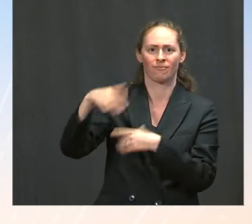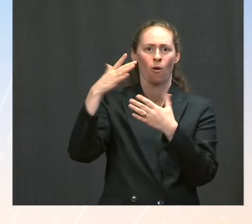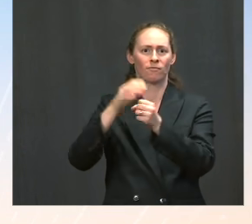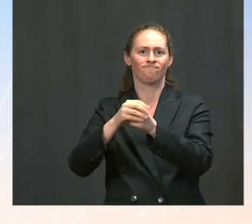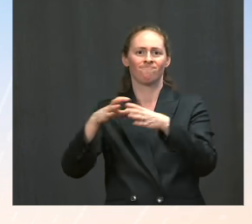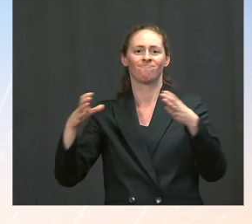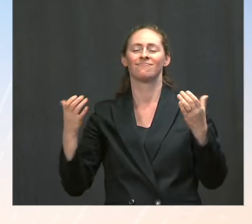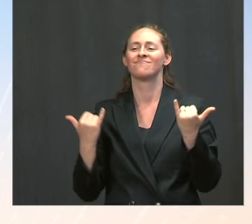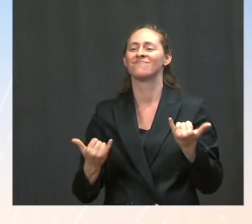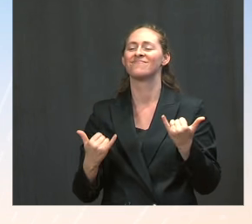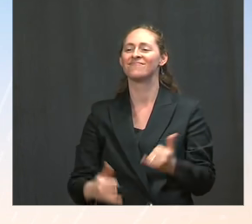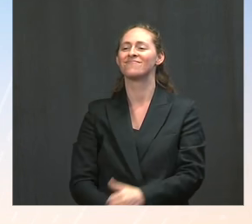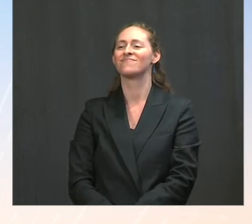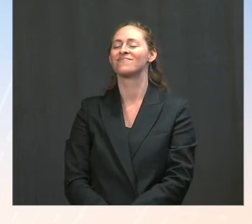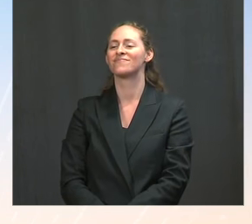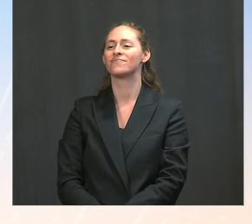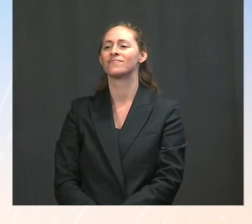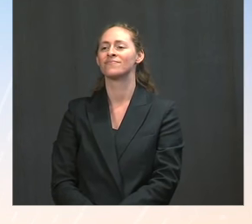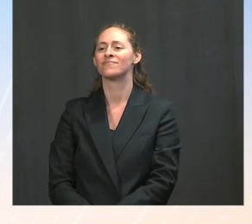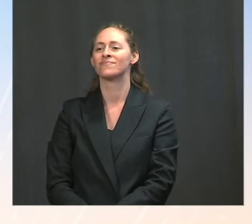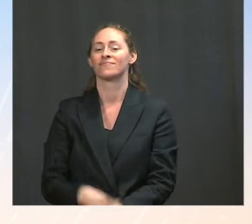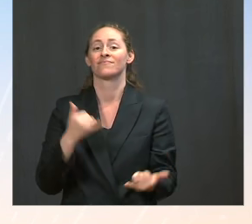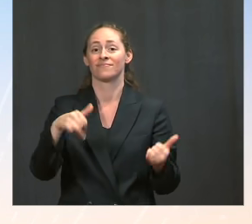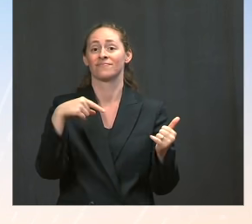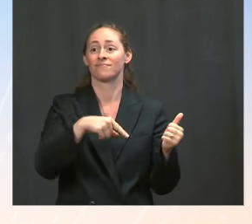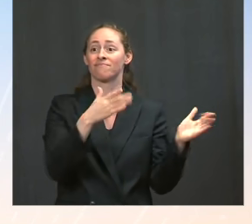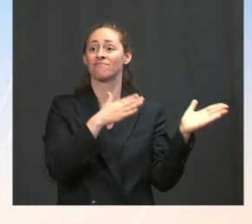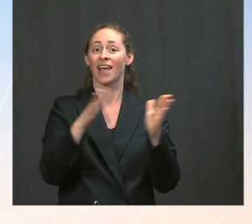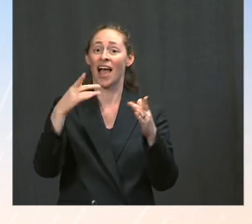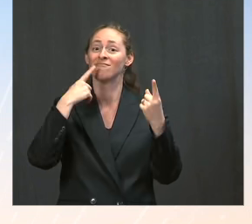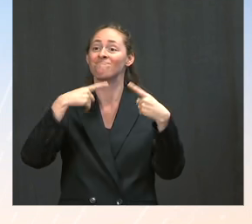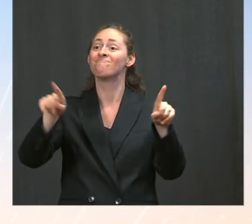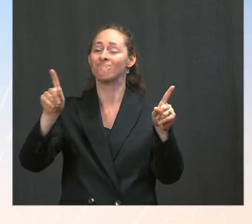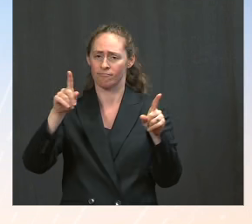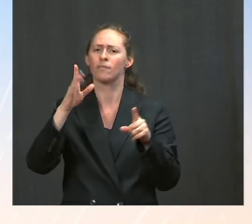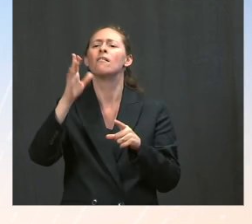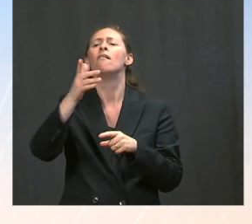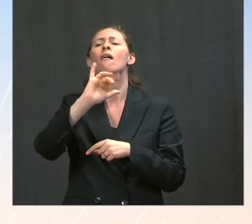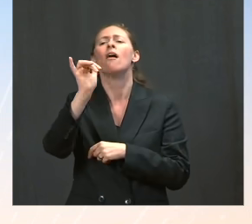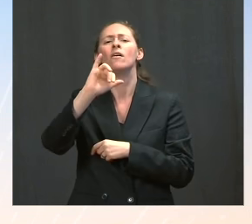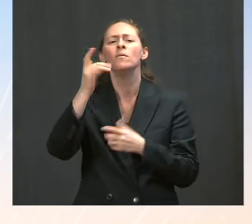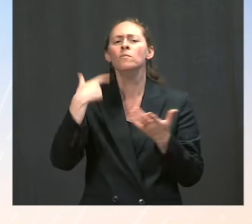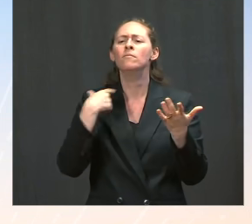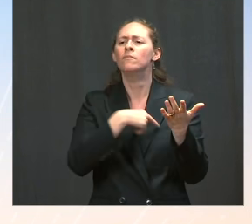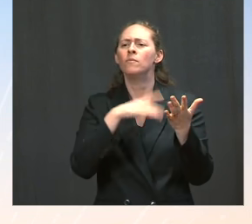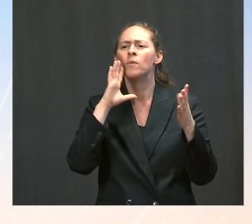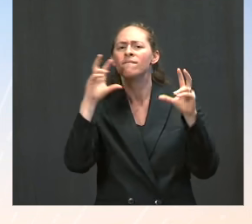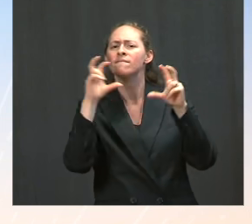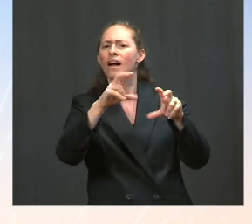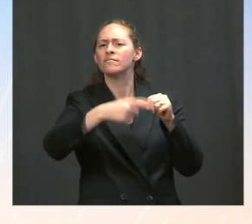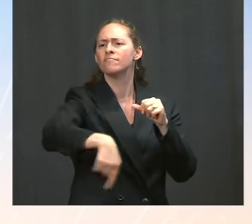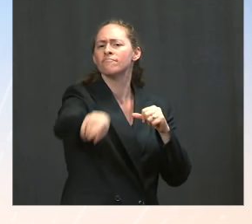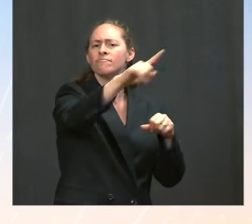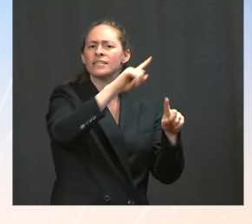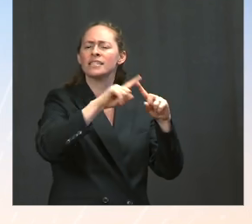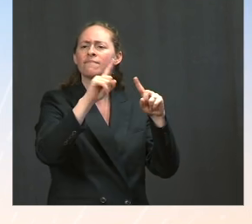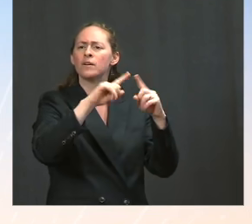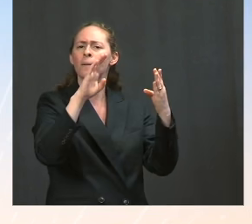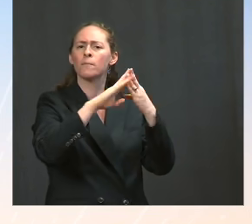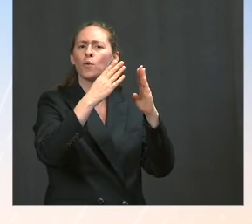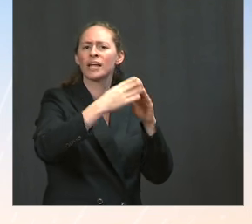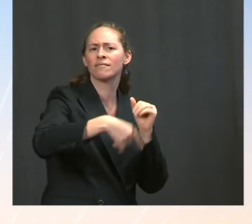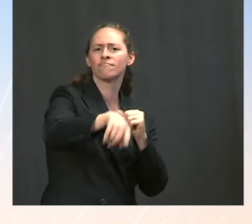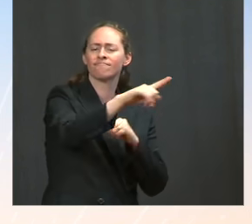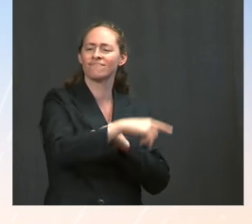transformative growth to communities all over the country. So at the end of the day, as the president has so often said, our economy